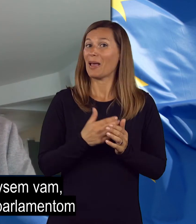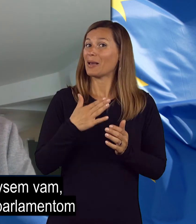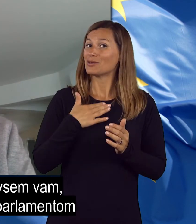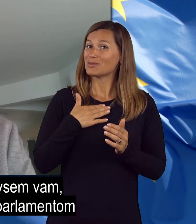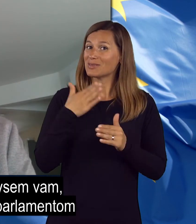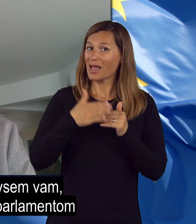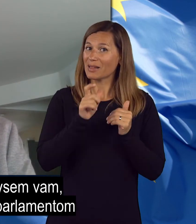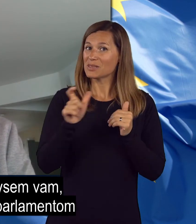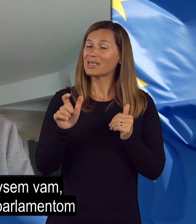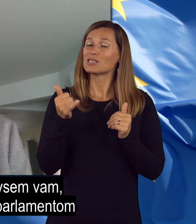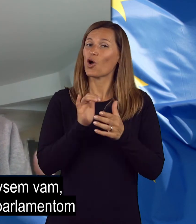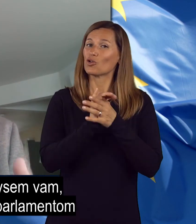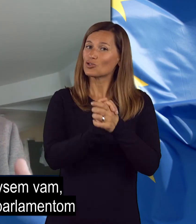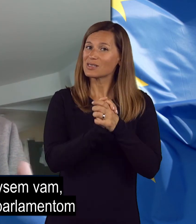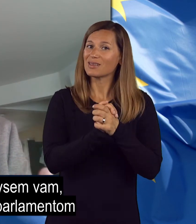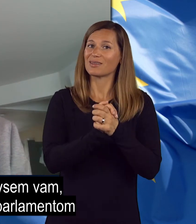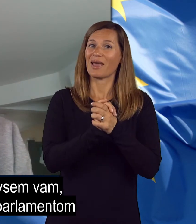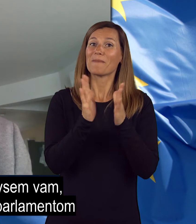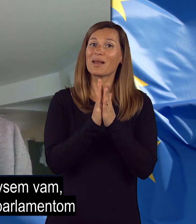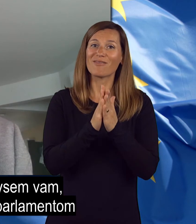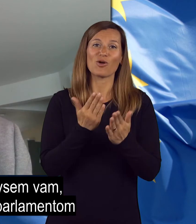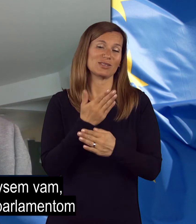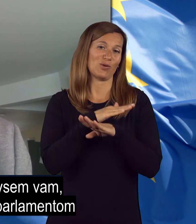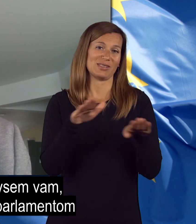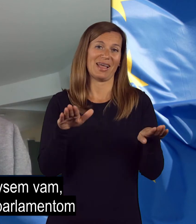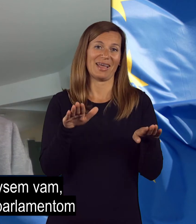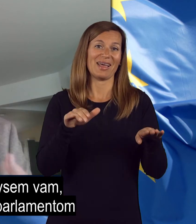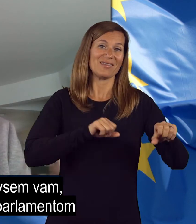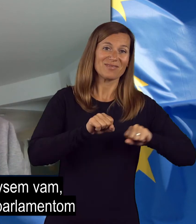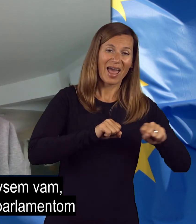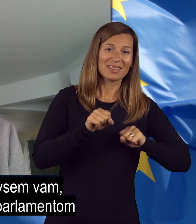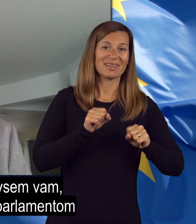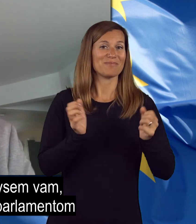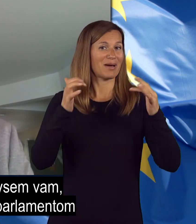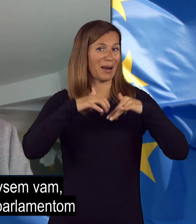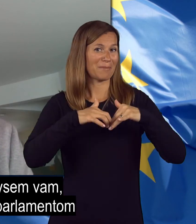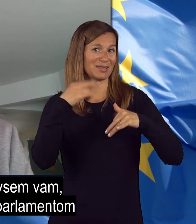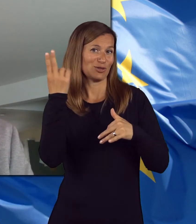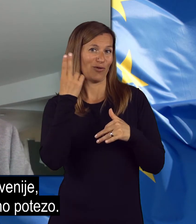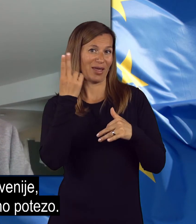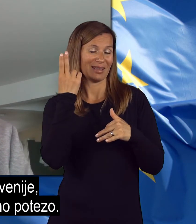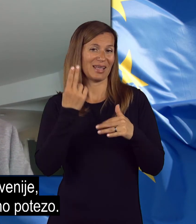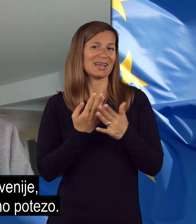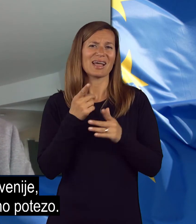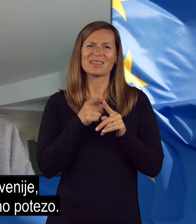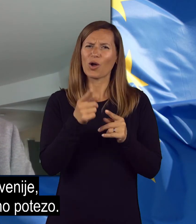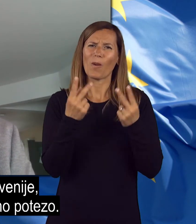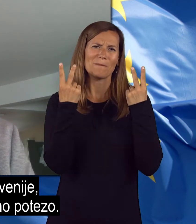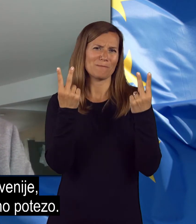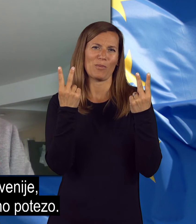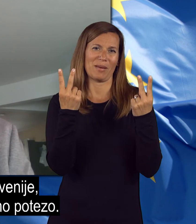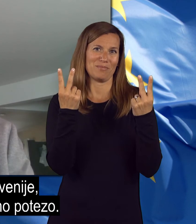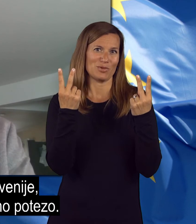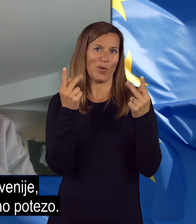last words are congratulations and bravo to all of you, including the government and Parliament of Slovenia, for such